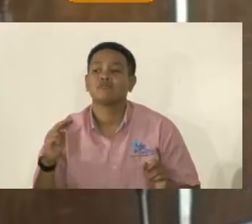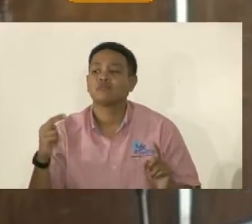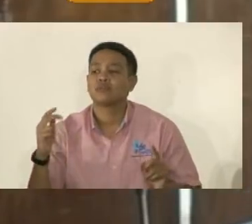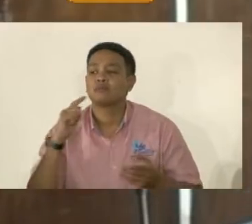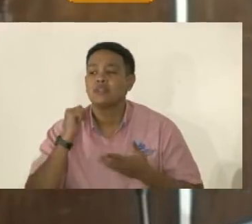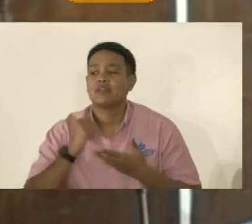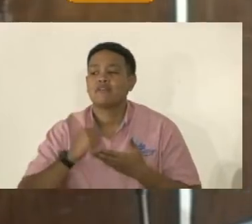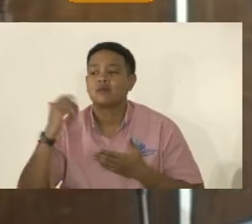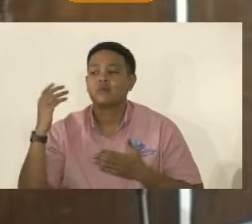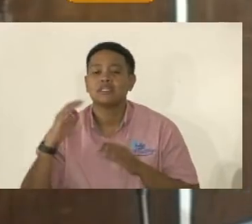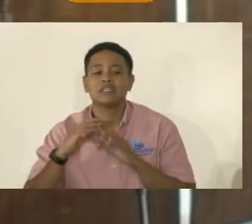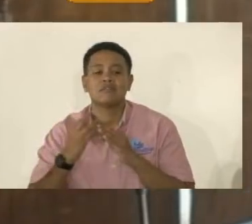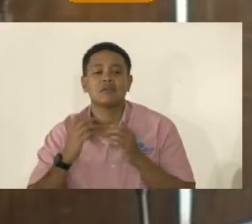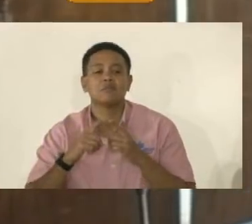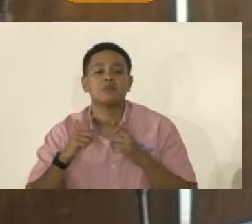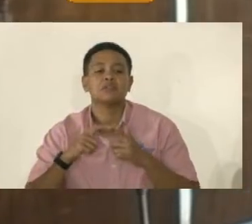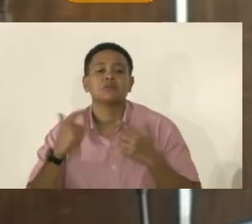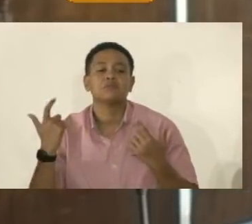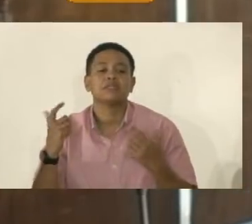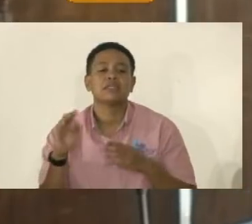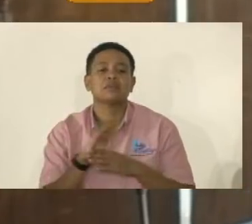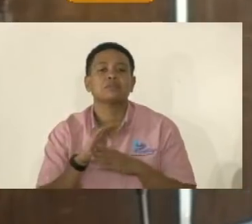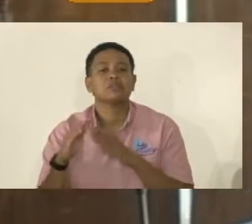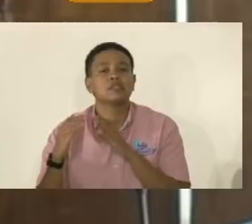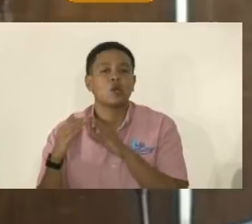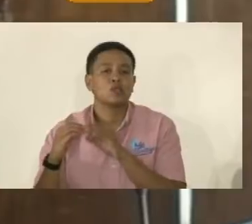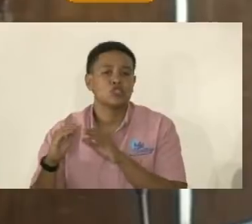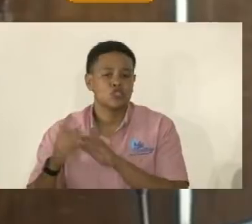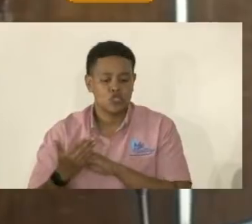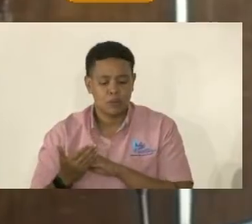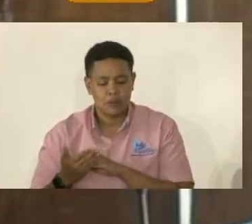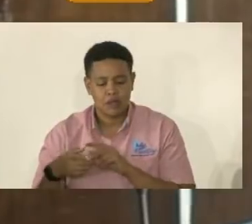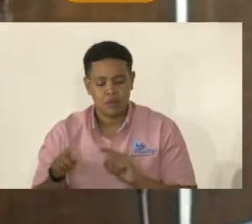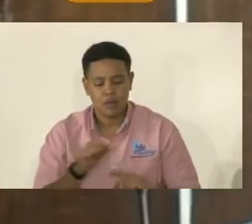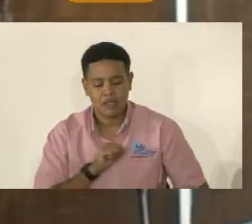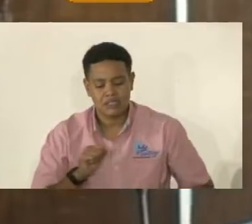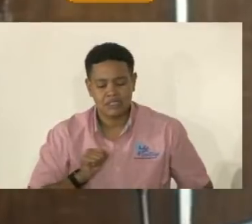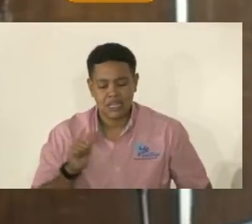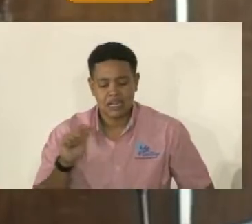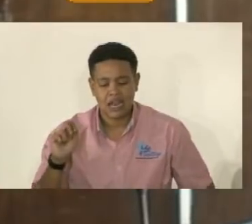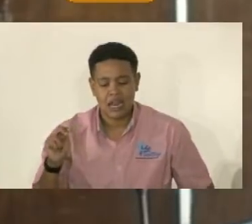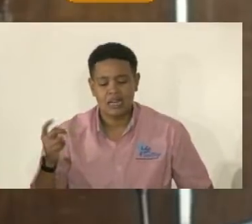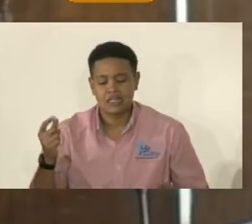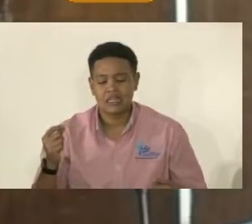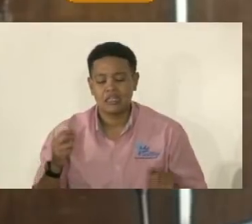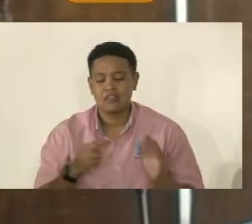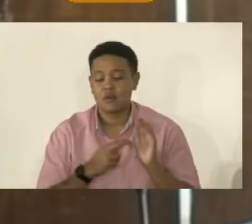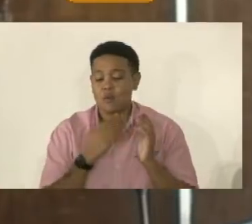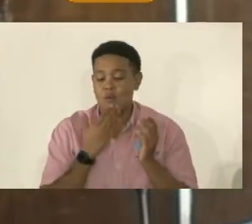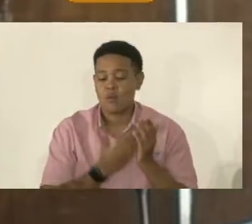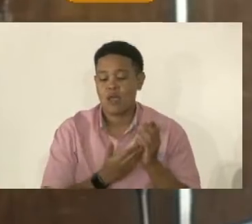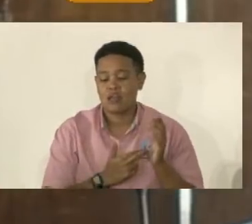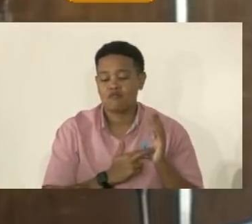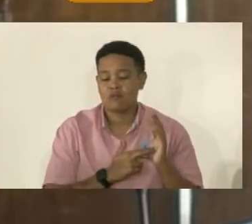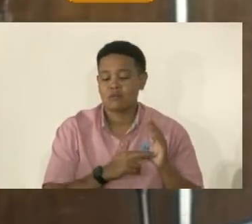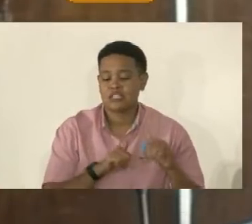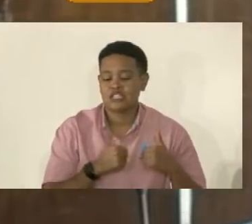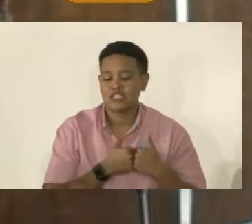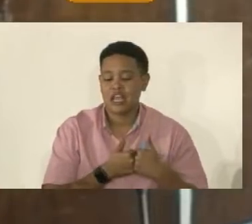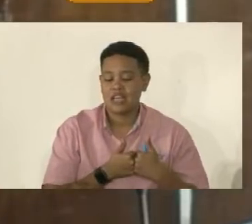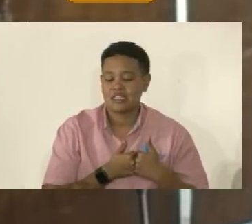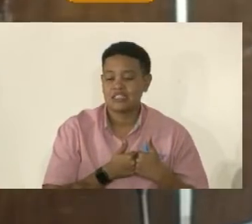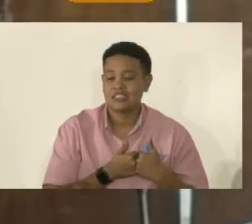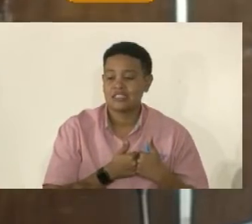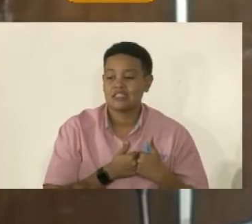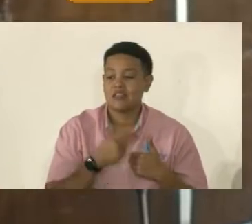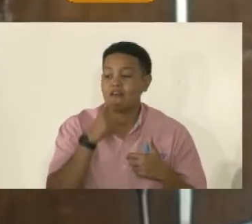wealthiest families and biggest business houses, while Senator Allen did well in representing the challenges